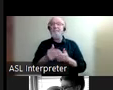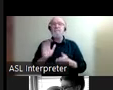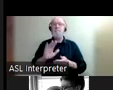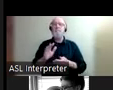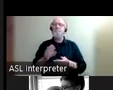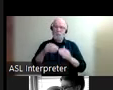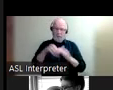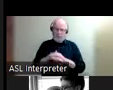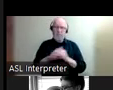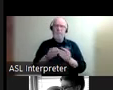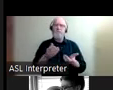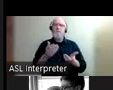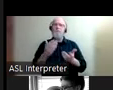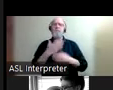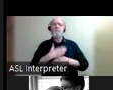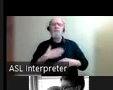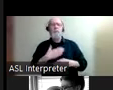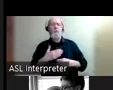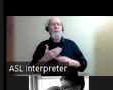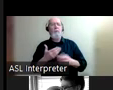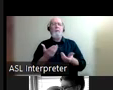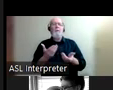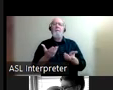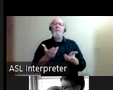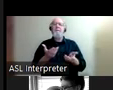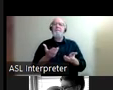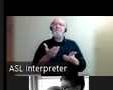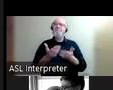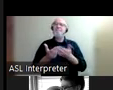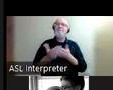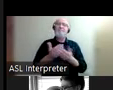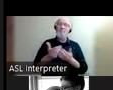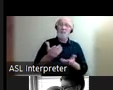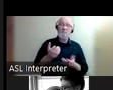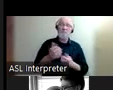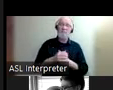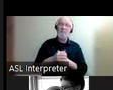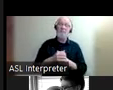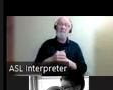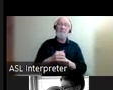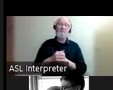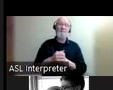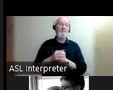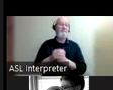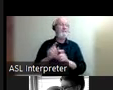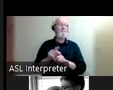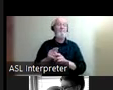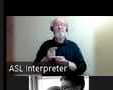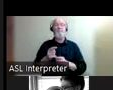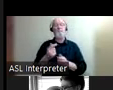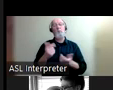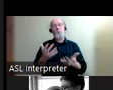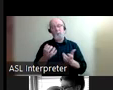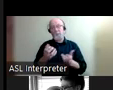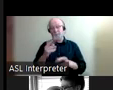get to enjoy. Personal growth becomes a really important thing for us. We want you